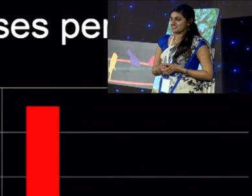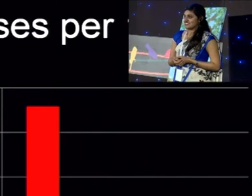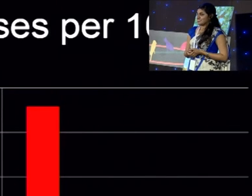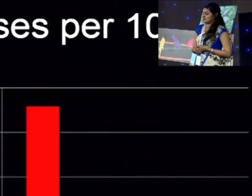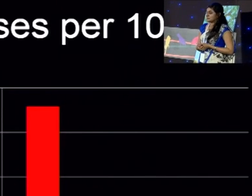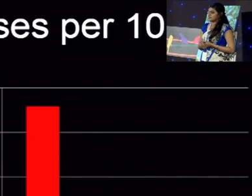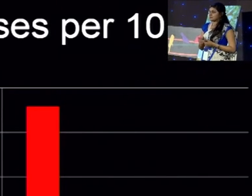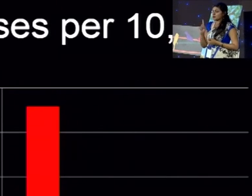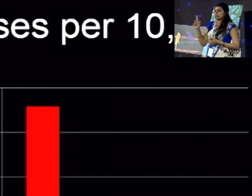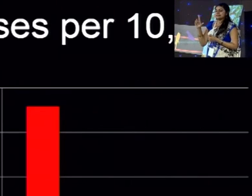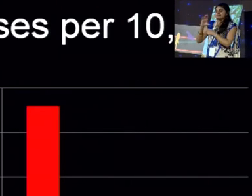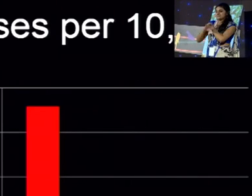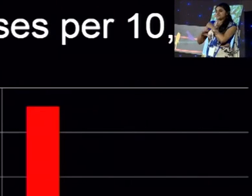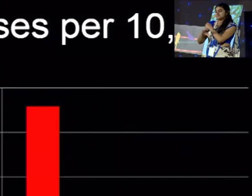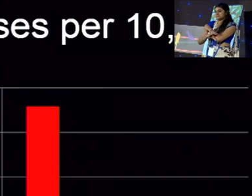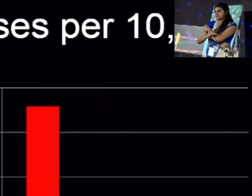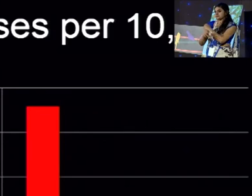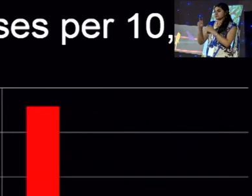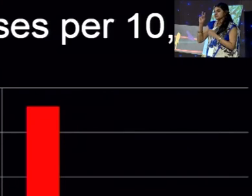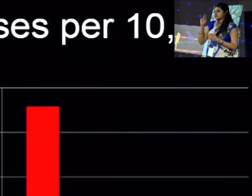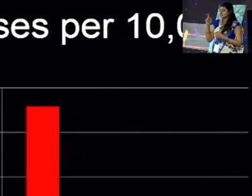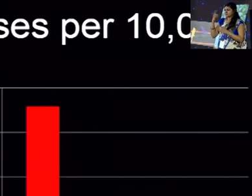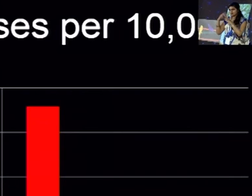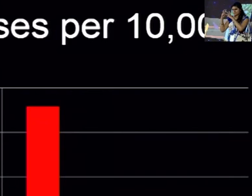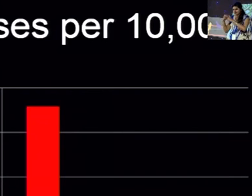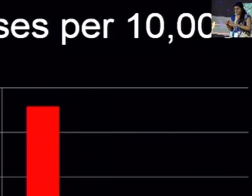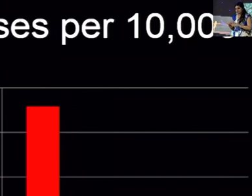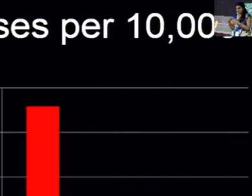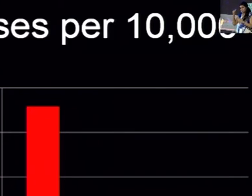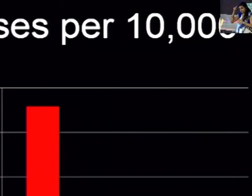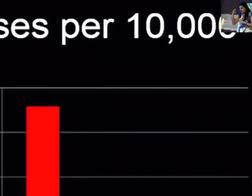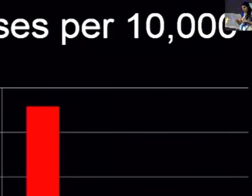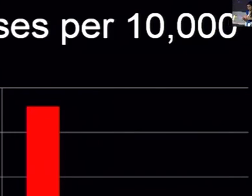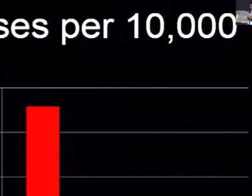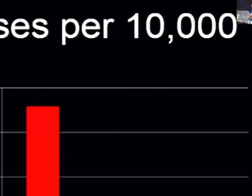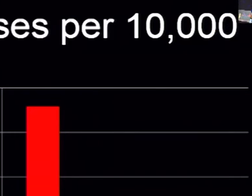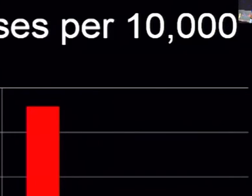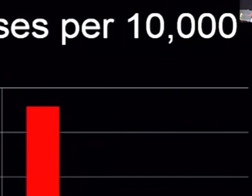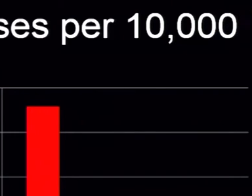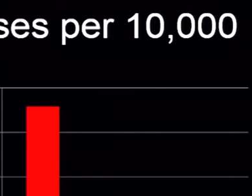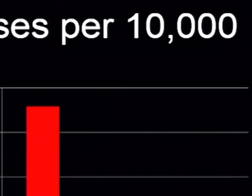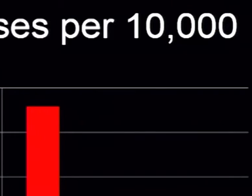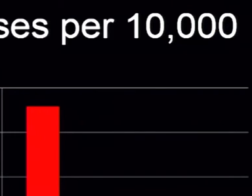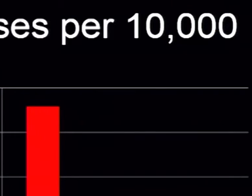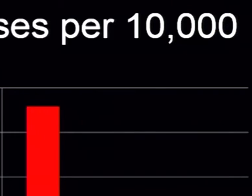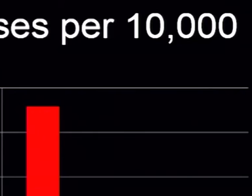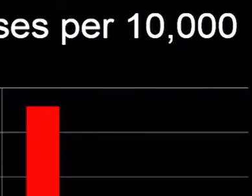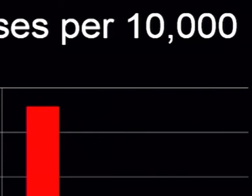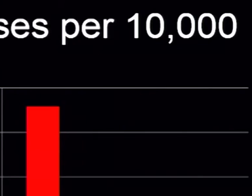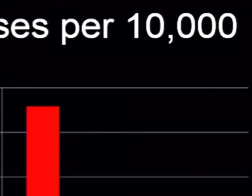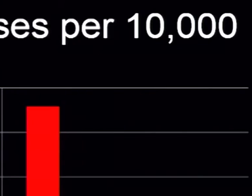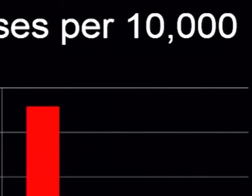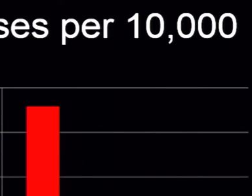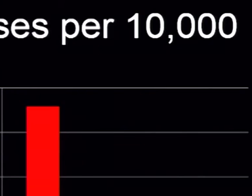in the Netherlands comparing the rate of autism in the city of Eindhoven, which is the